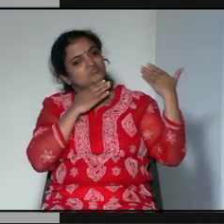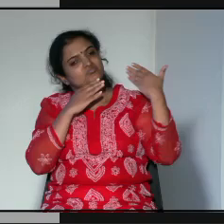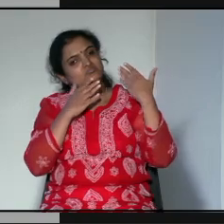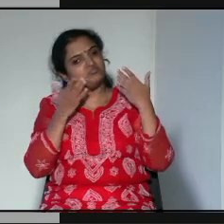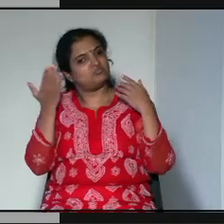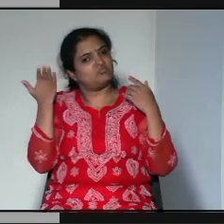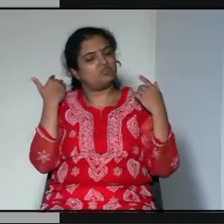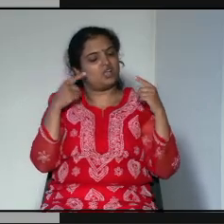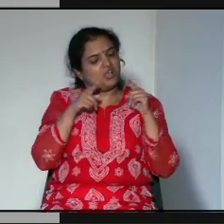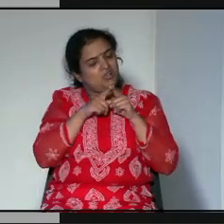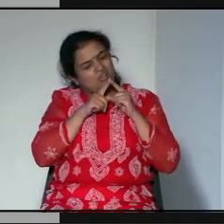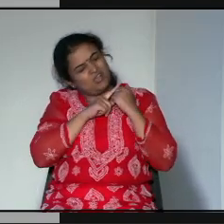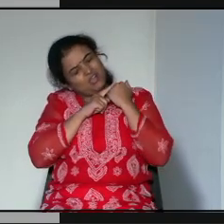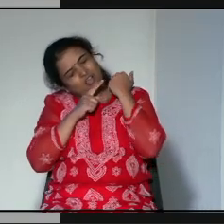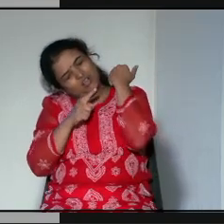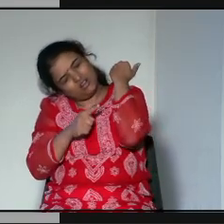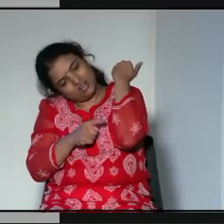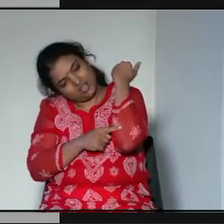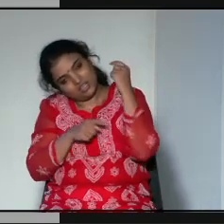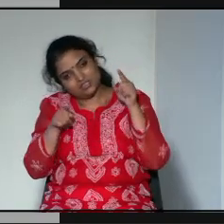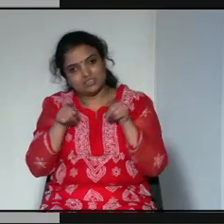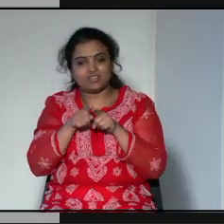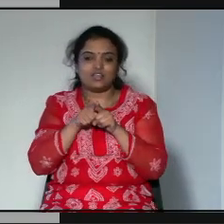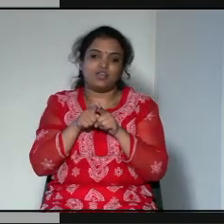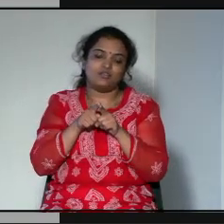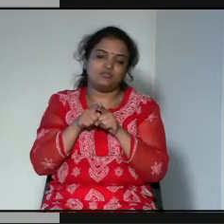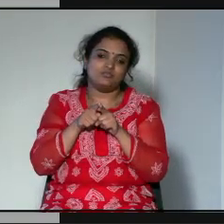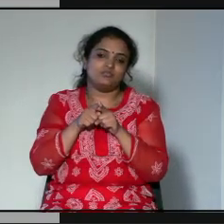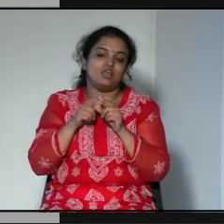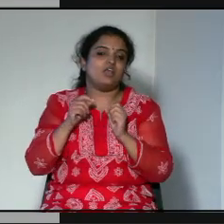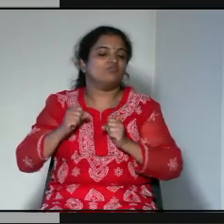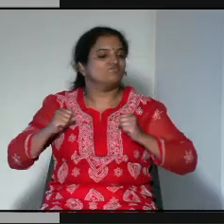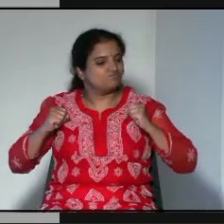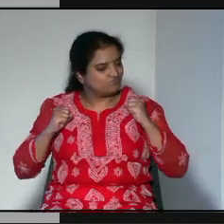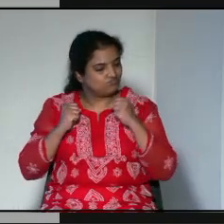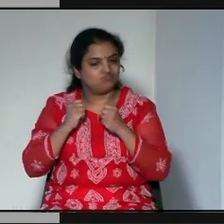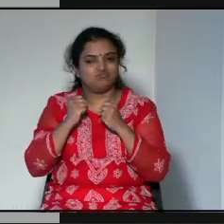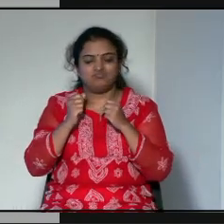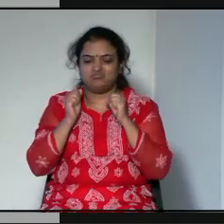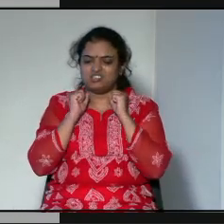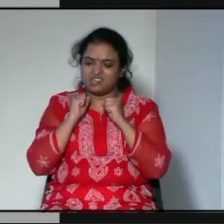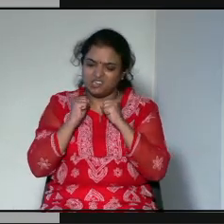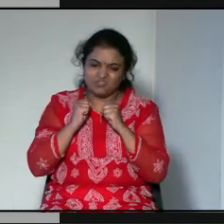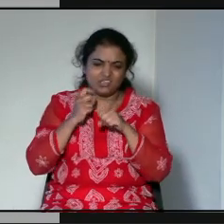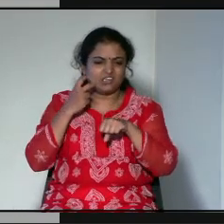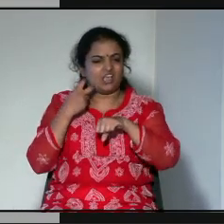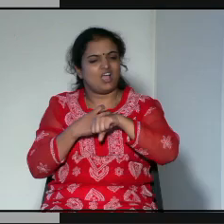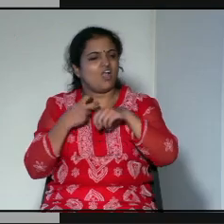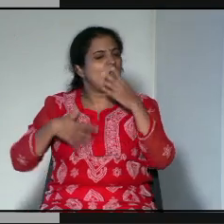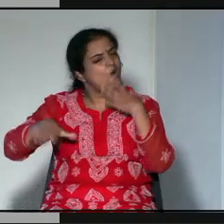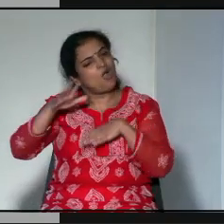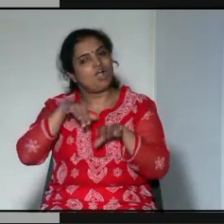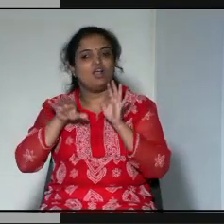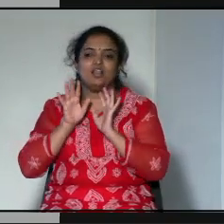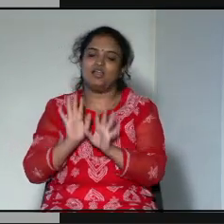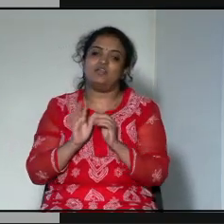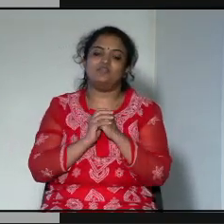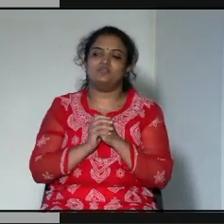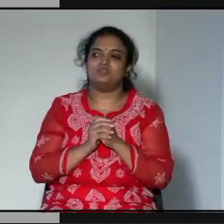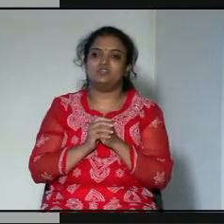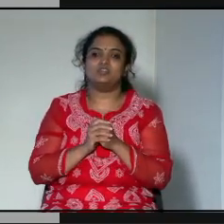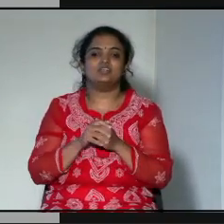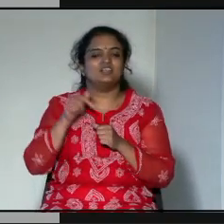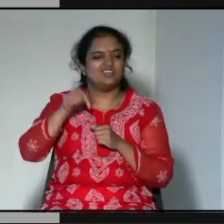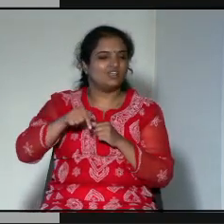year of her life, and Meera would not have it any other way. Now I come to the last